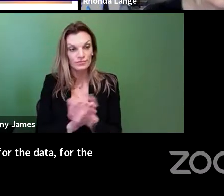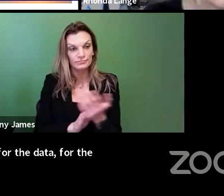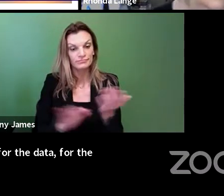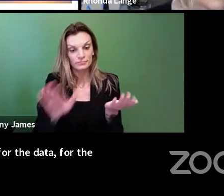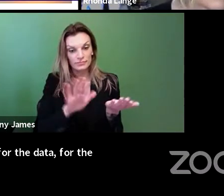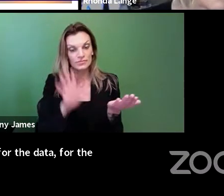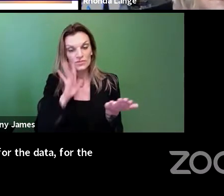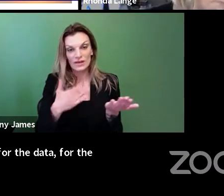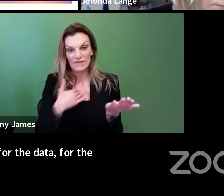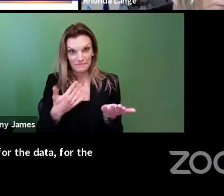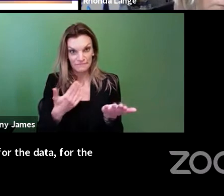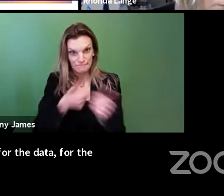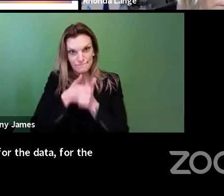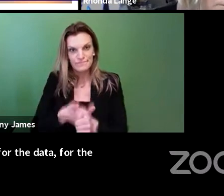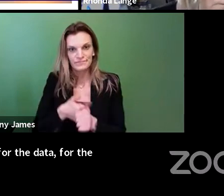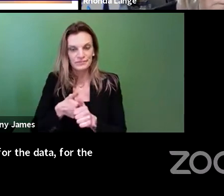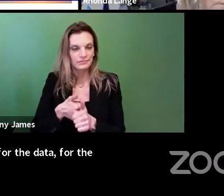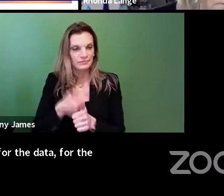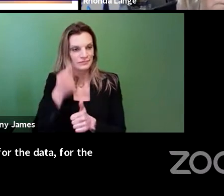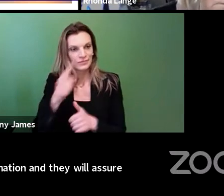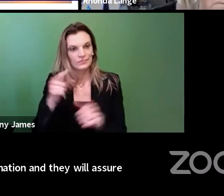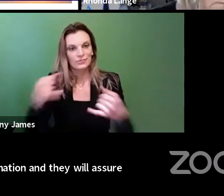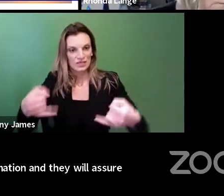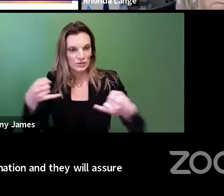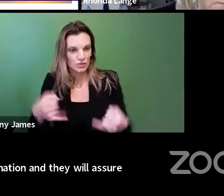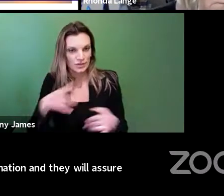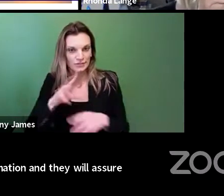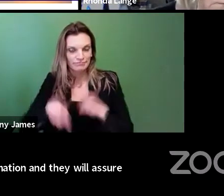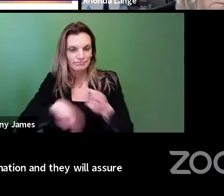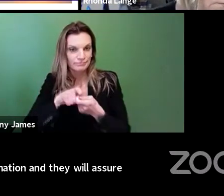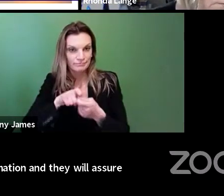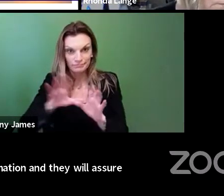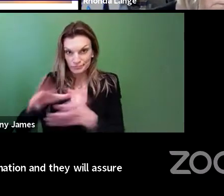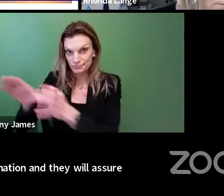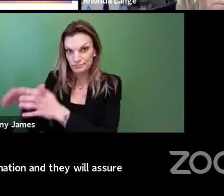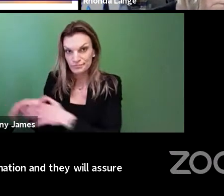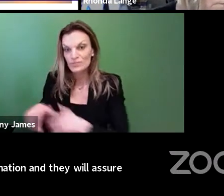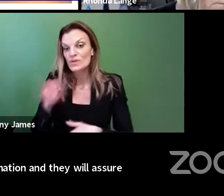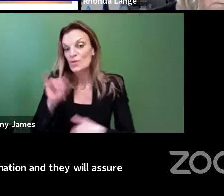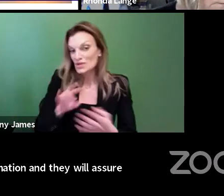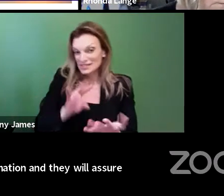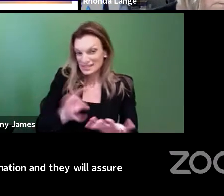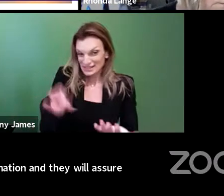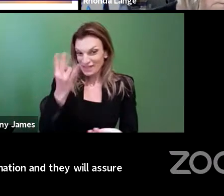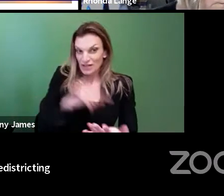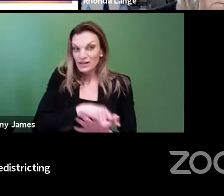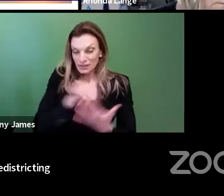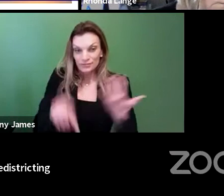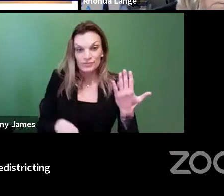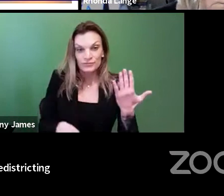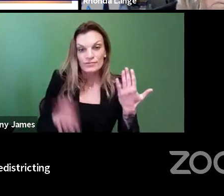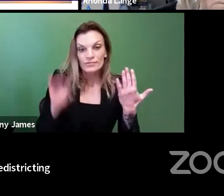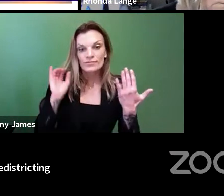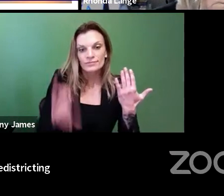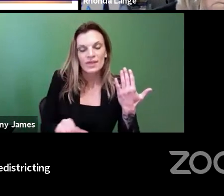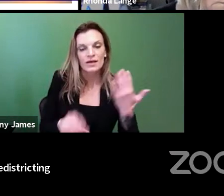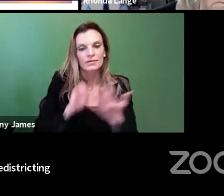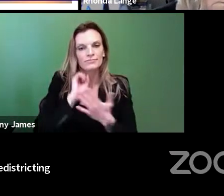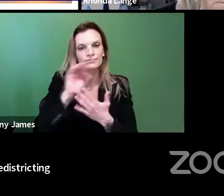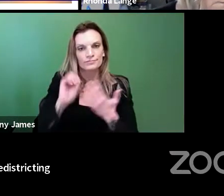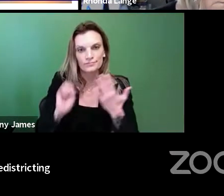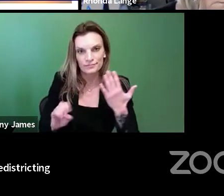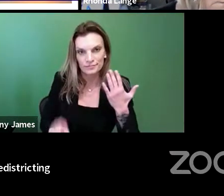assure compliance with the redistricting criteria. These seven criteria are also spelled out in